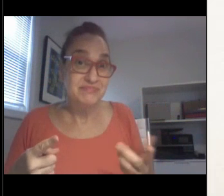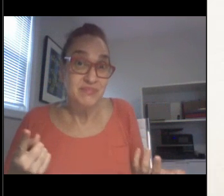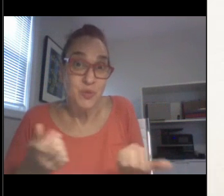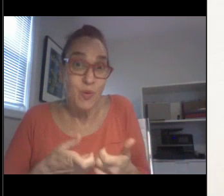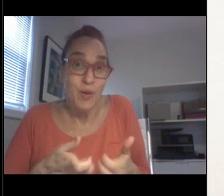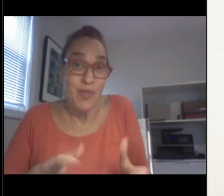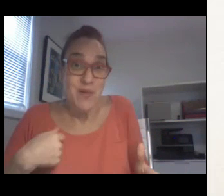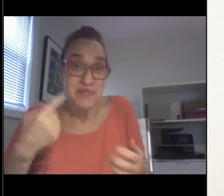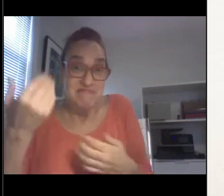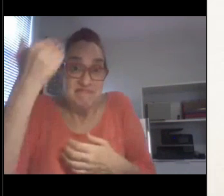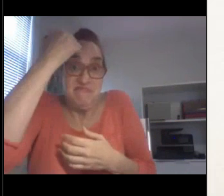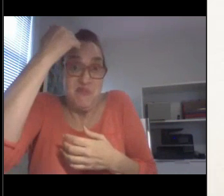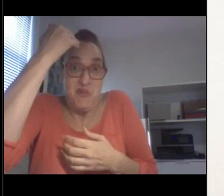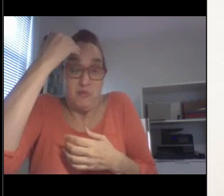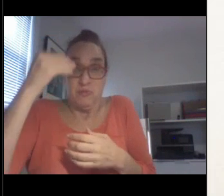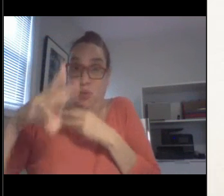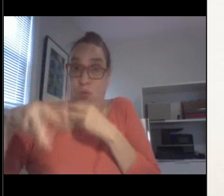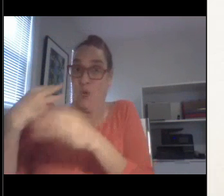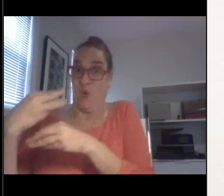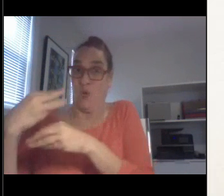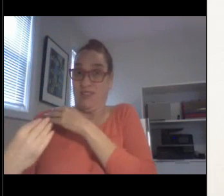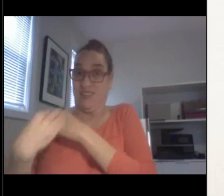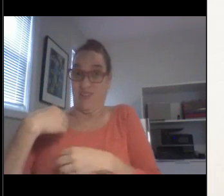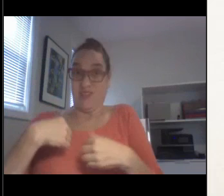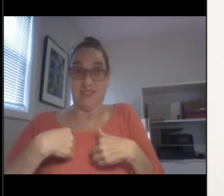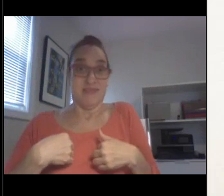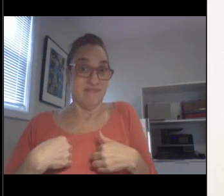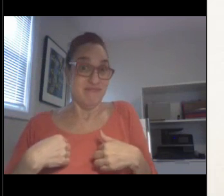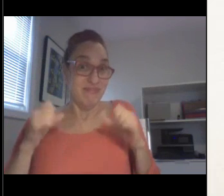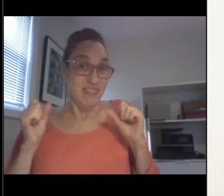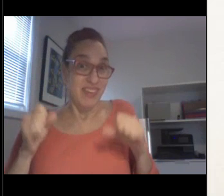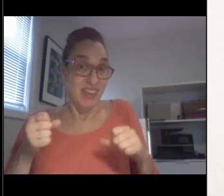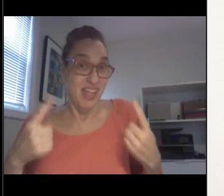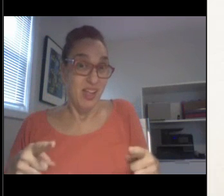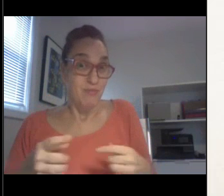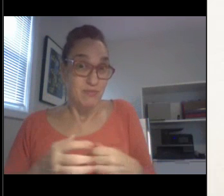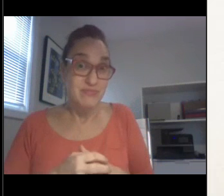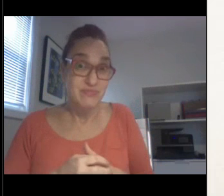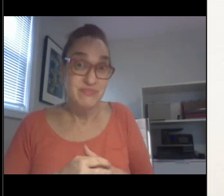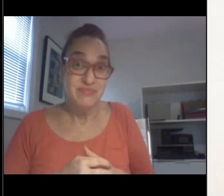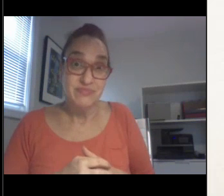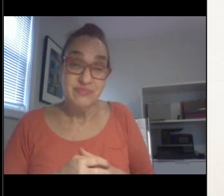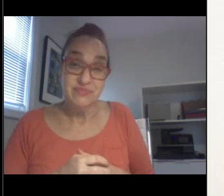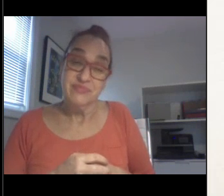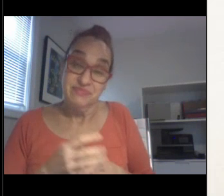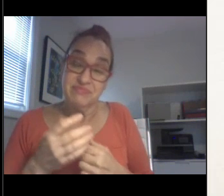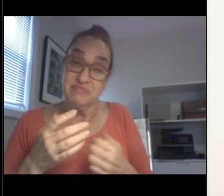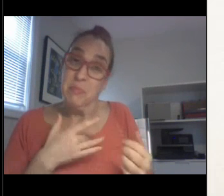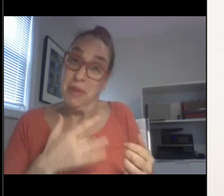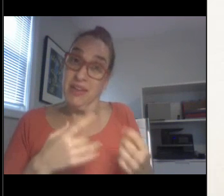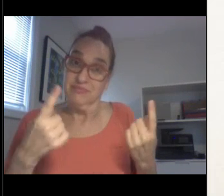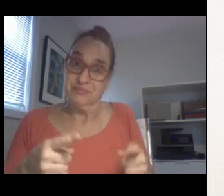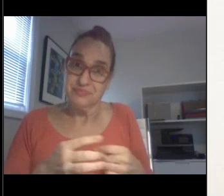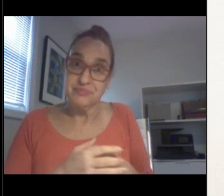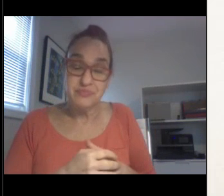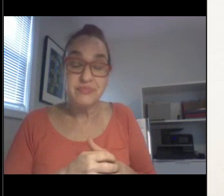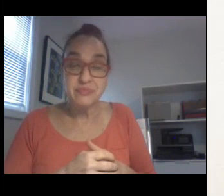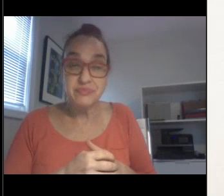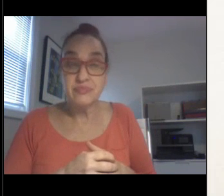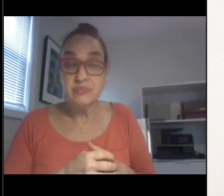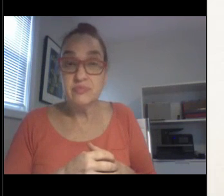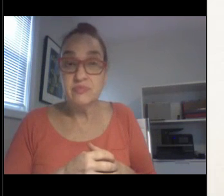is as it shapes us, and we are as the world has shaped us to a large degree. And due to that, no one has